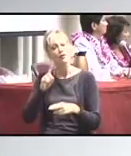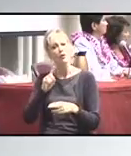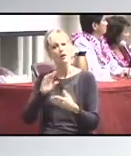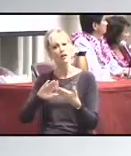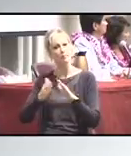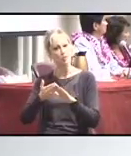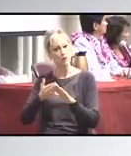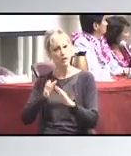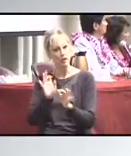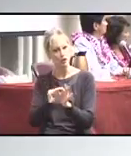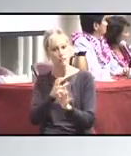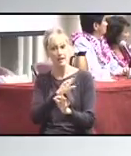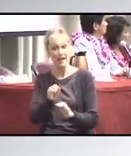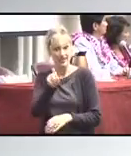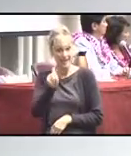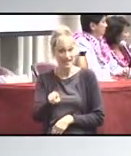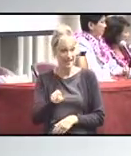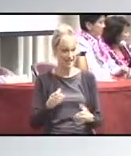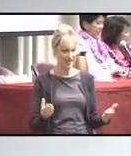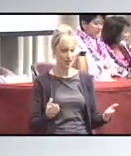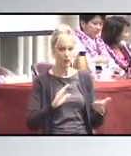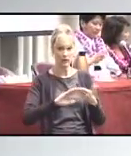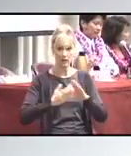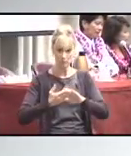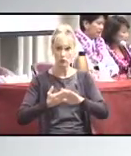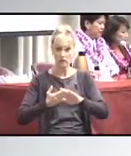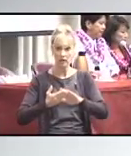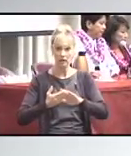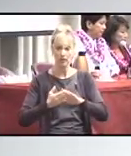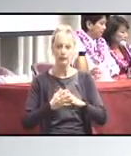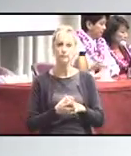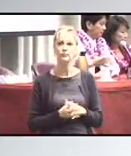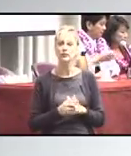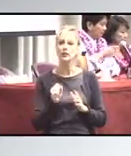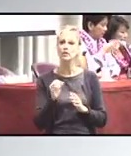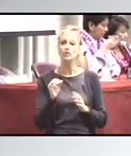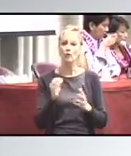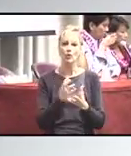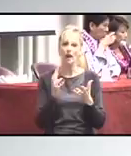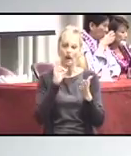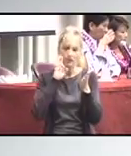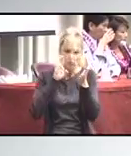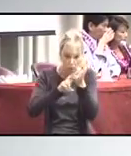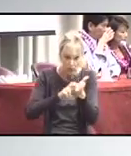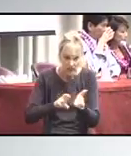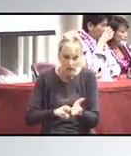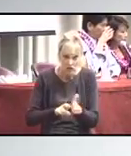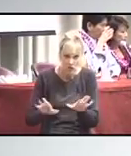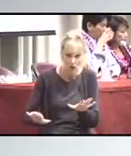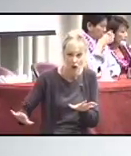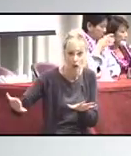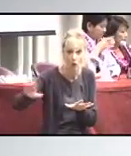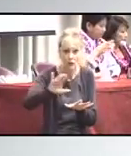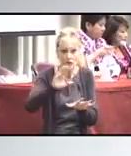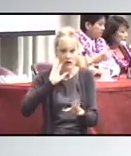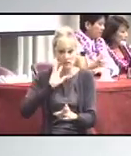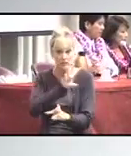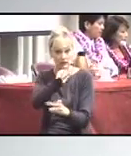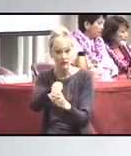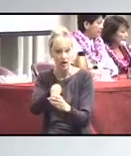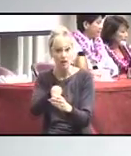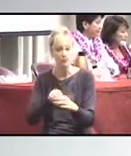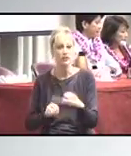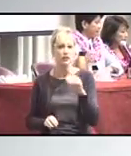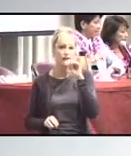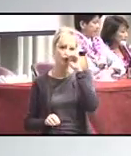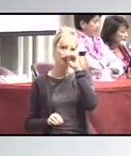the need in this community. And so a lot of research, I think, all over has been put into this.